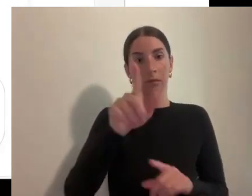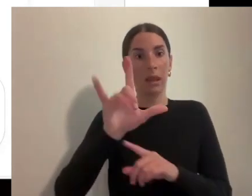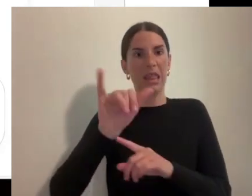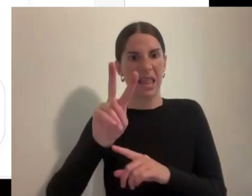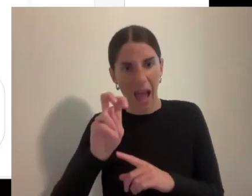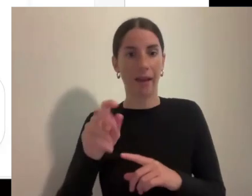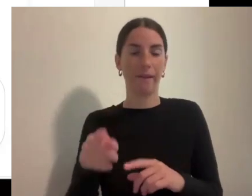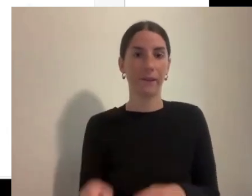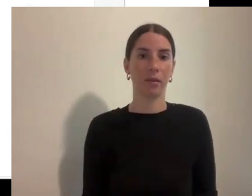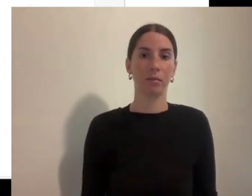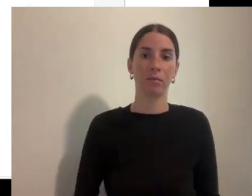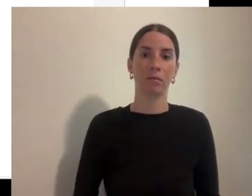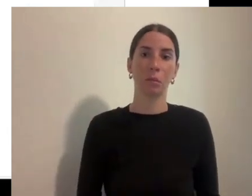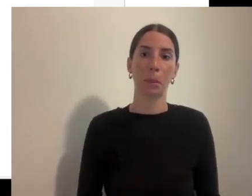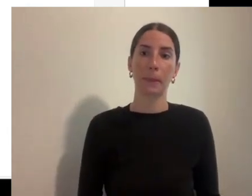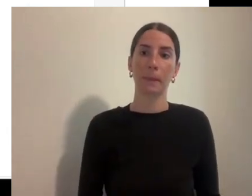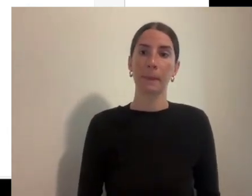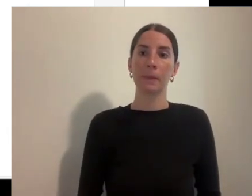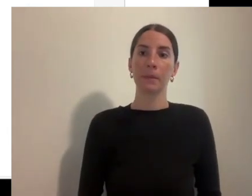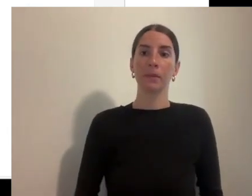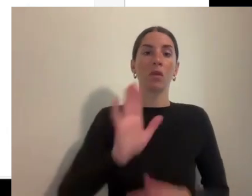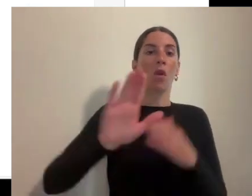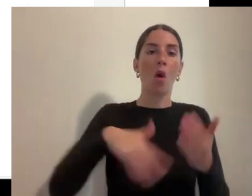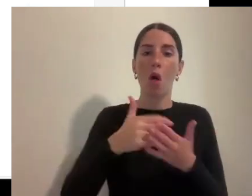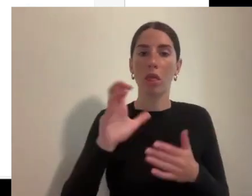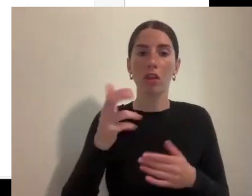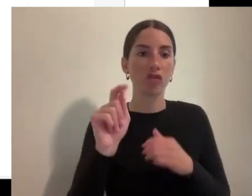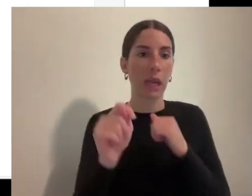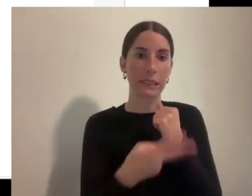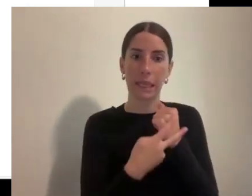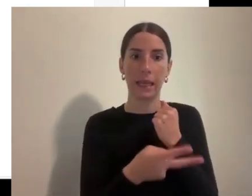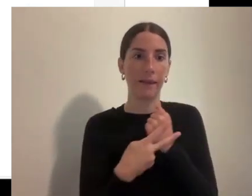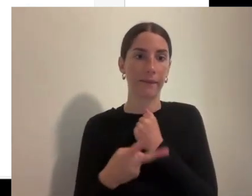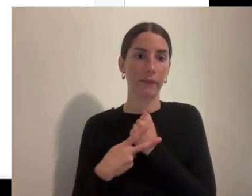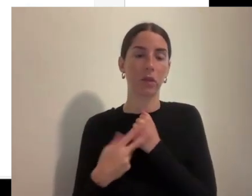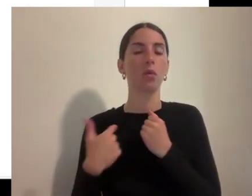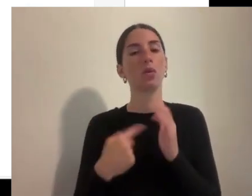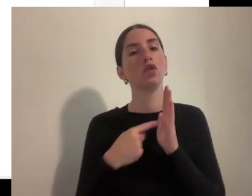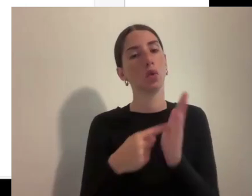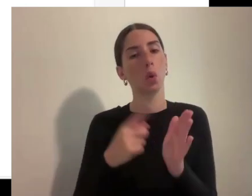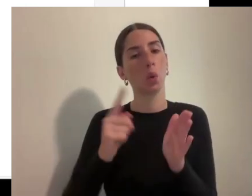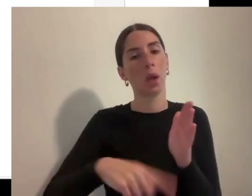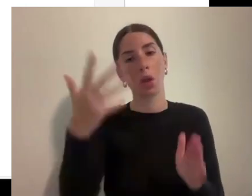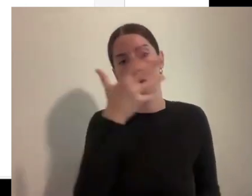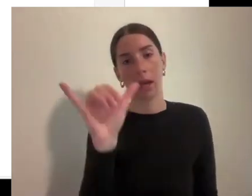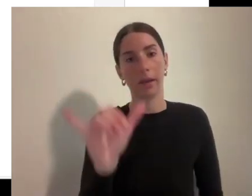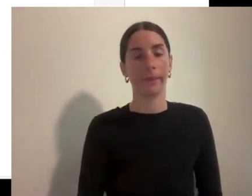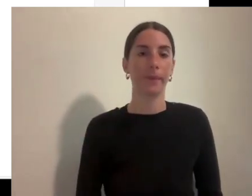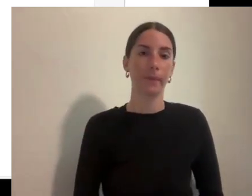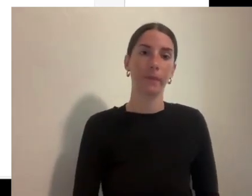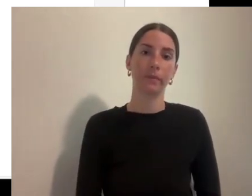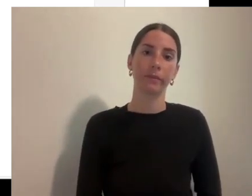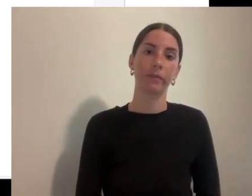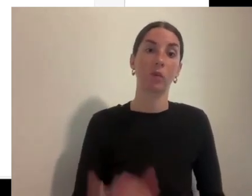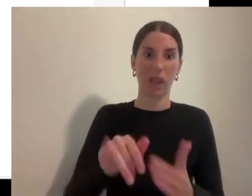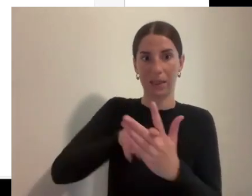window. This is all of your chats are saved. So I want to show you what it looks like, right? So this is the beginning where I